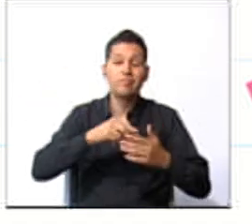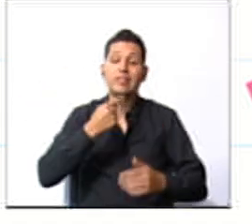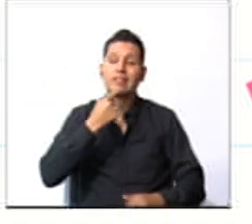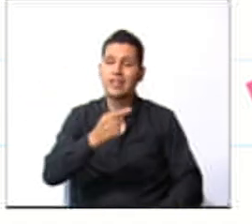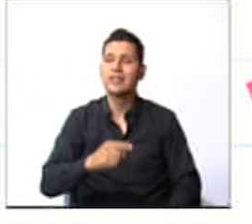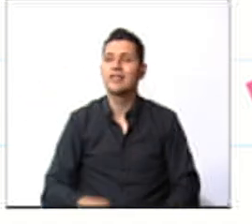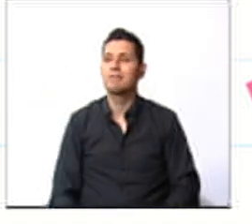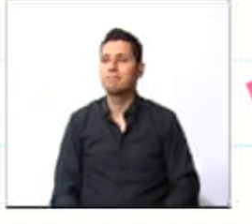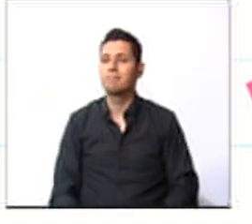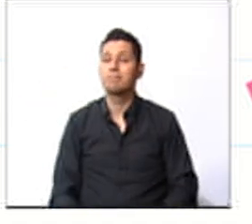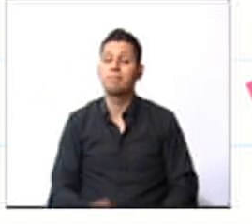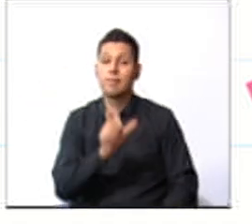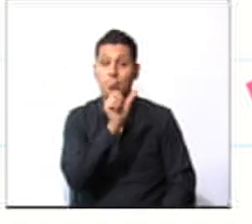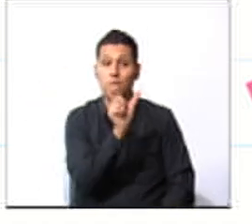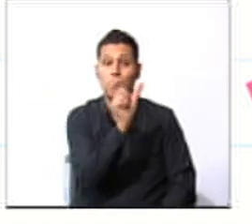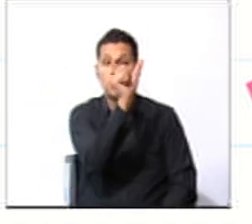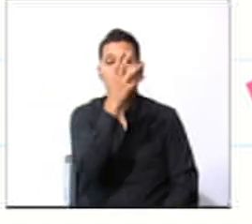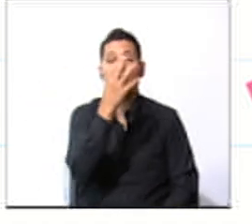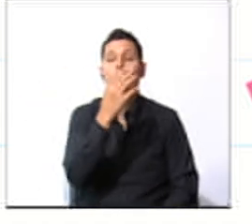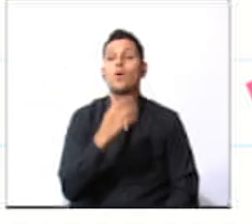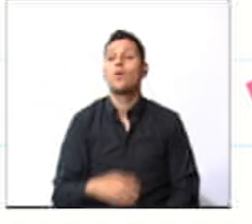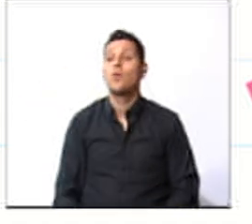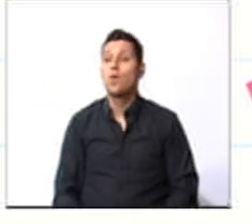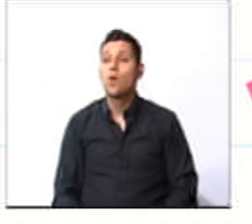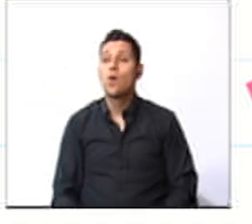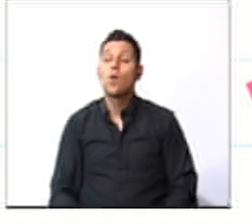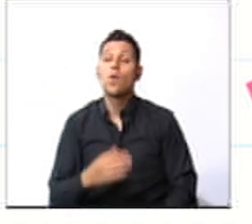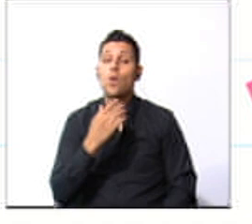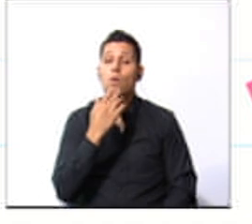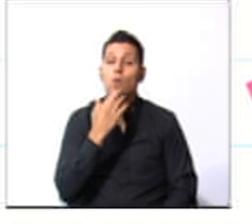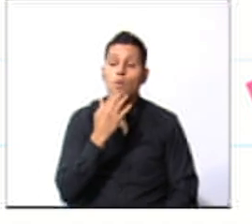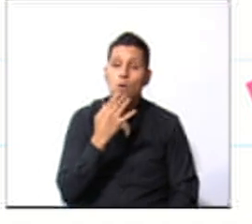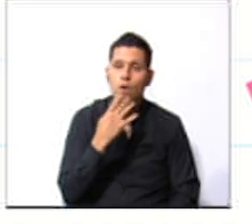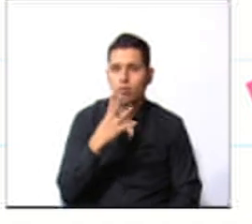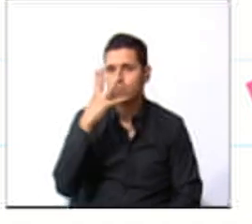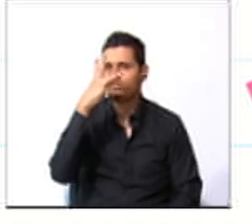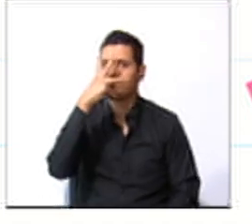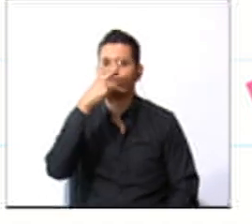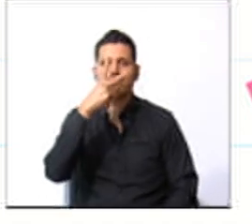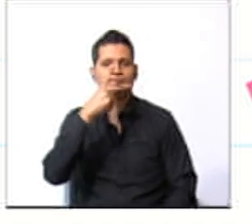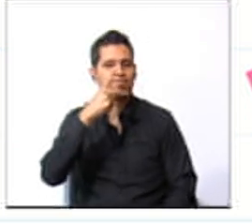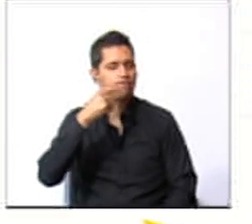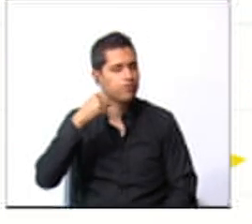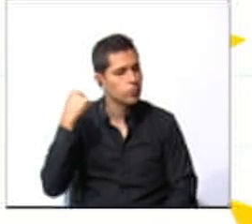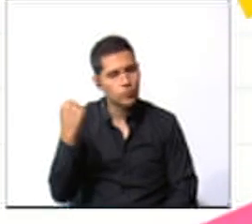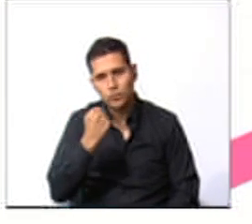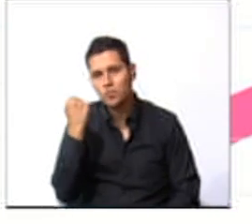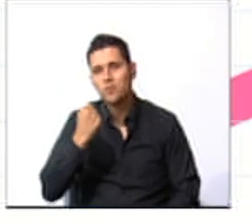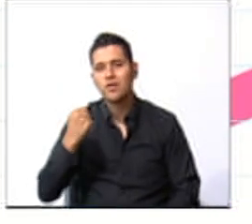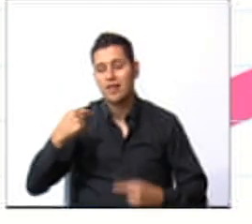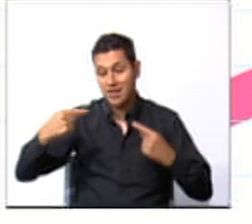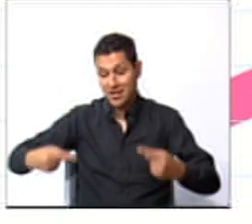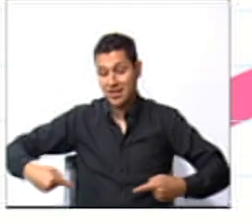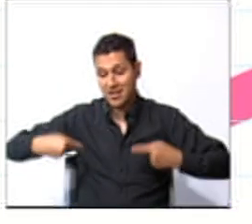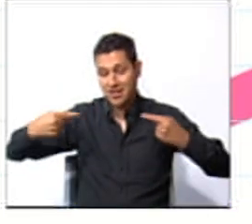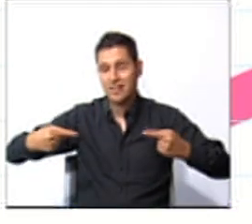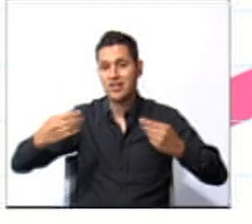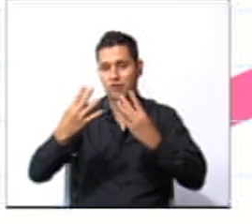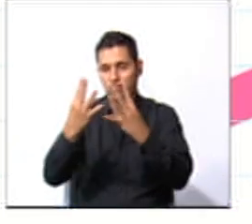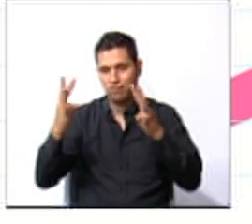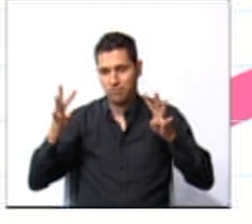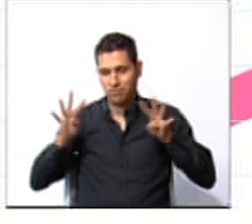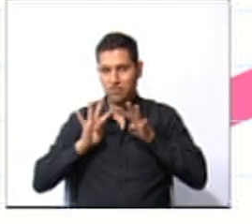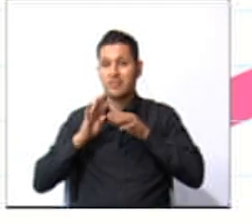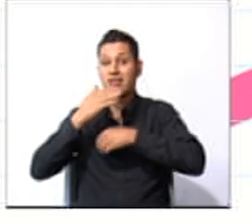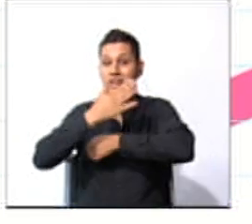title is Colorful and Beautiful Ox Cart. Ah, okay.